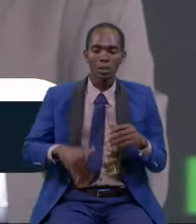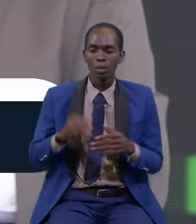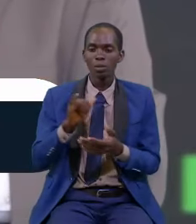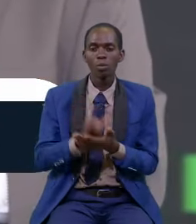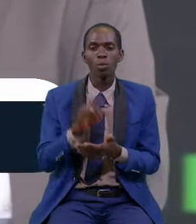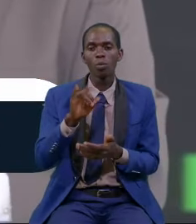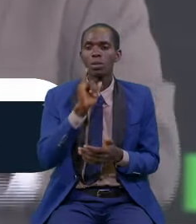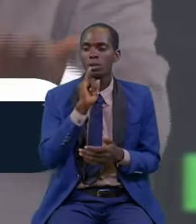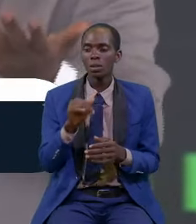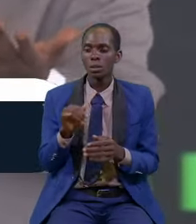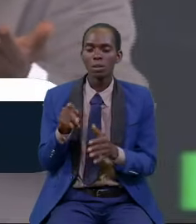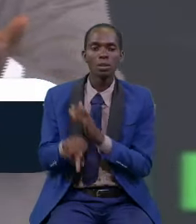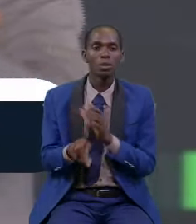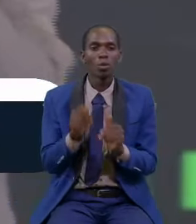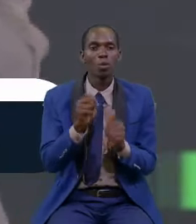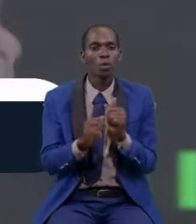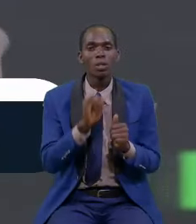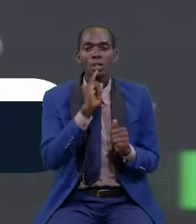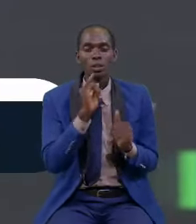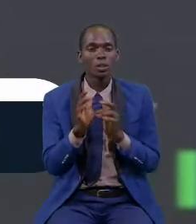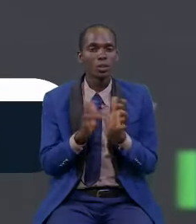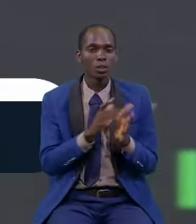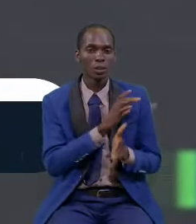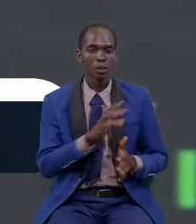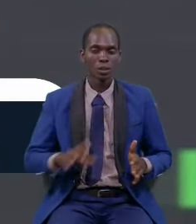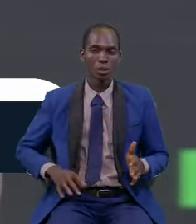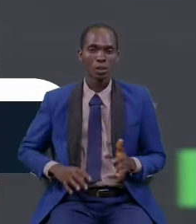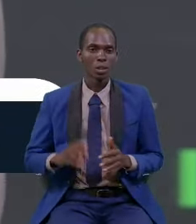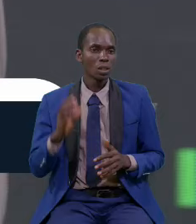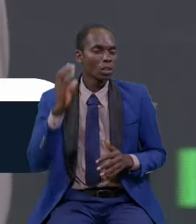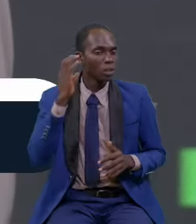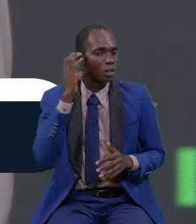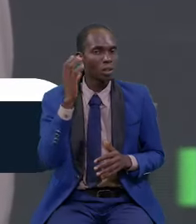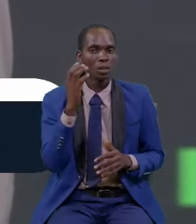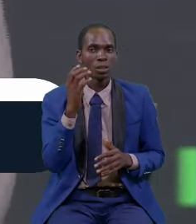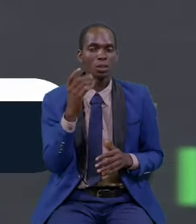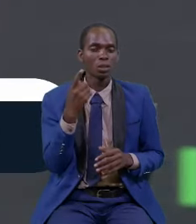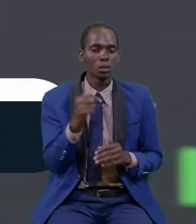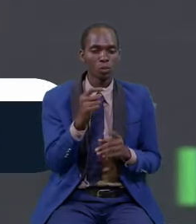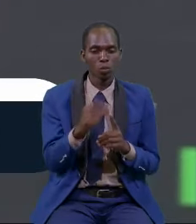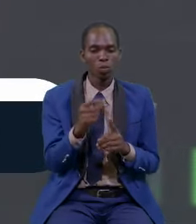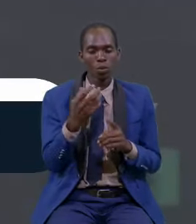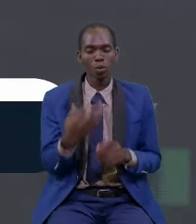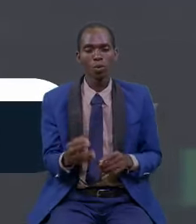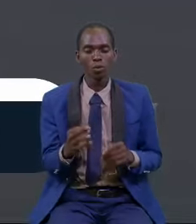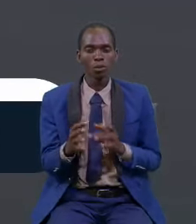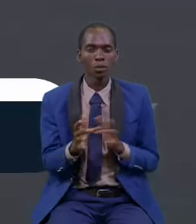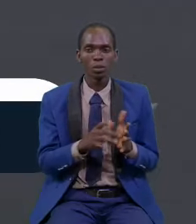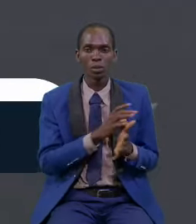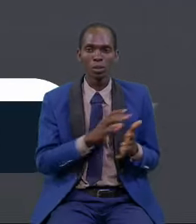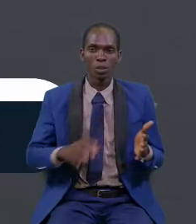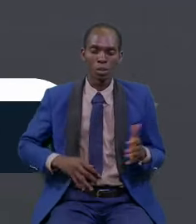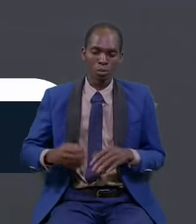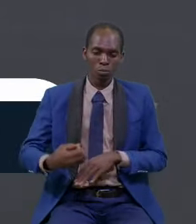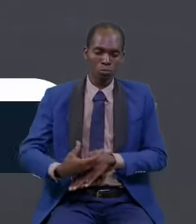Jesus Christ. Here the word of God, inspired of the Spirit, releases the